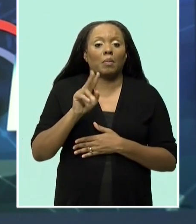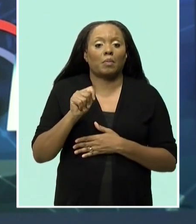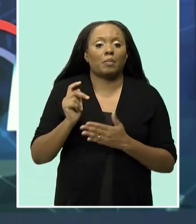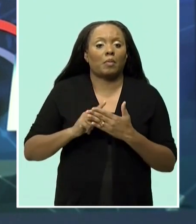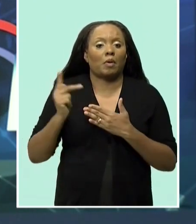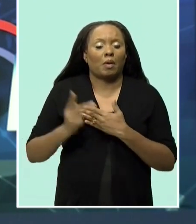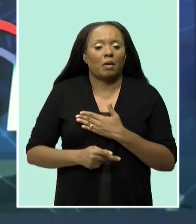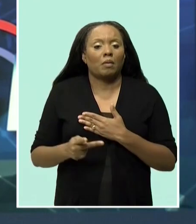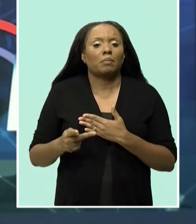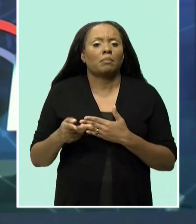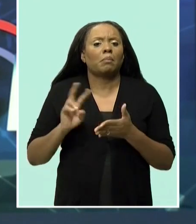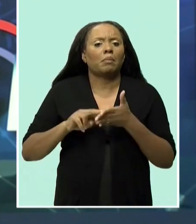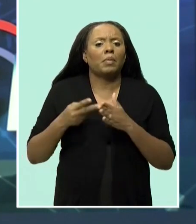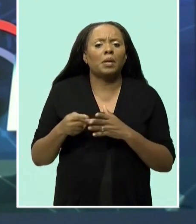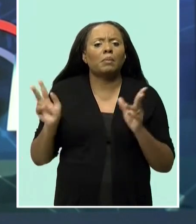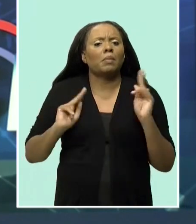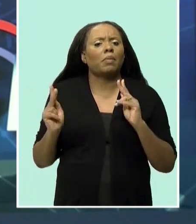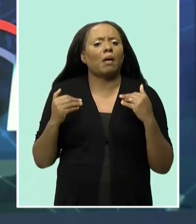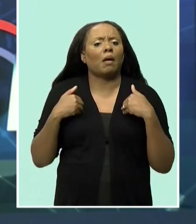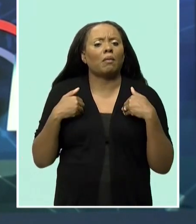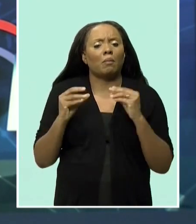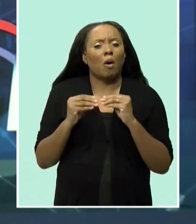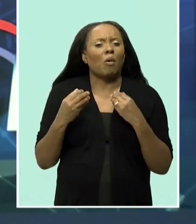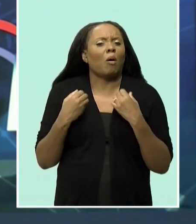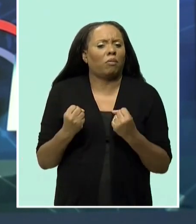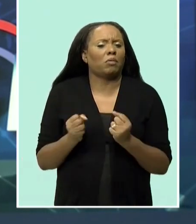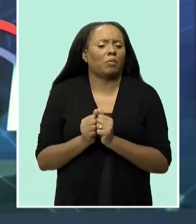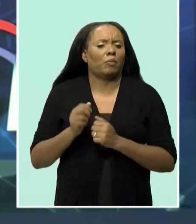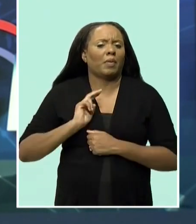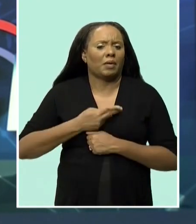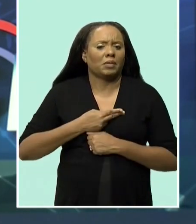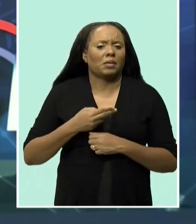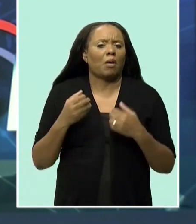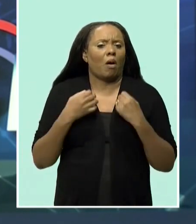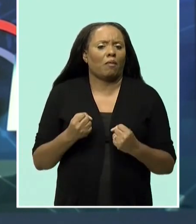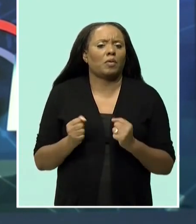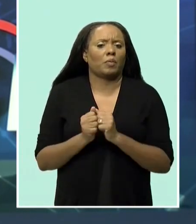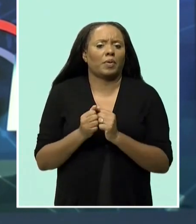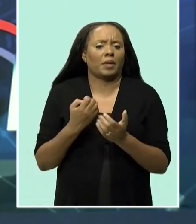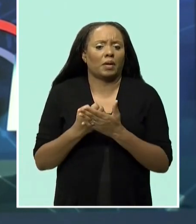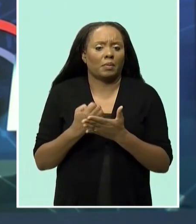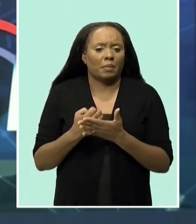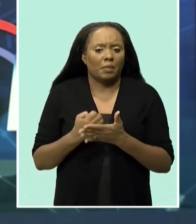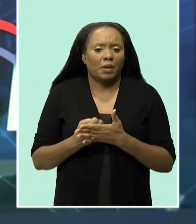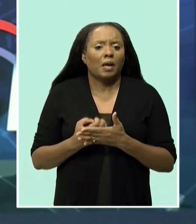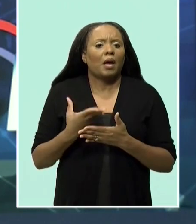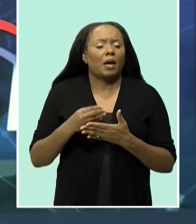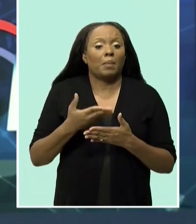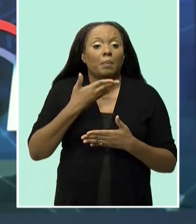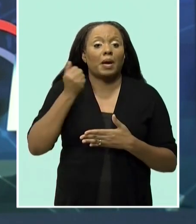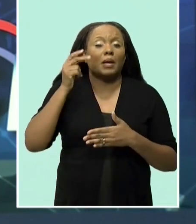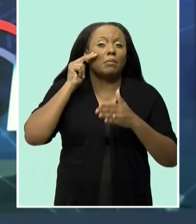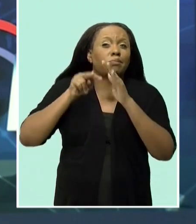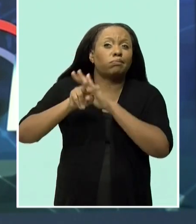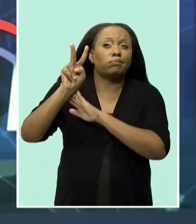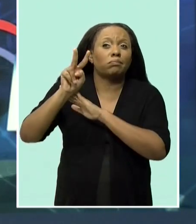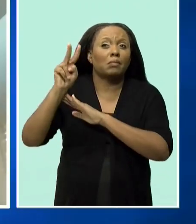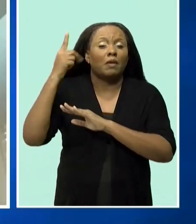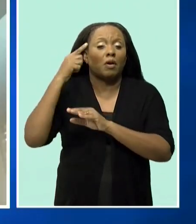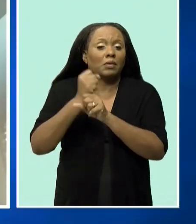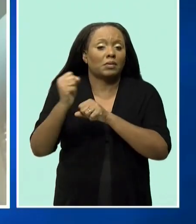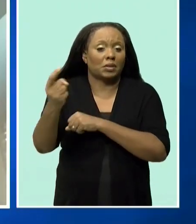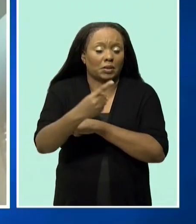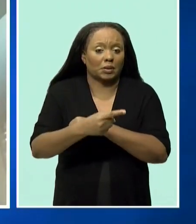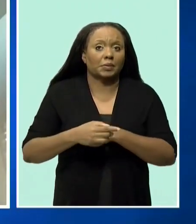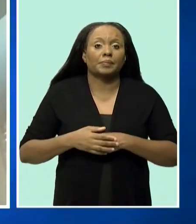investor confidence in the local economy. This, he says, will help to sustain the growth expectations going into the new year. The